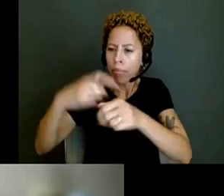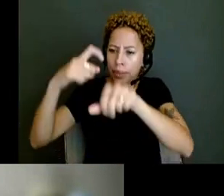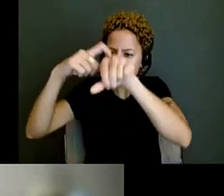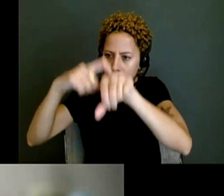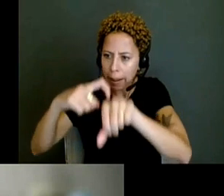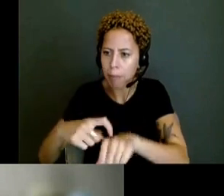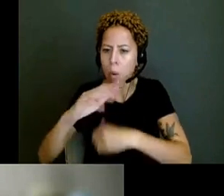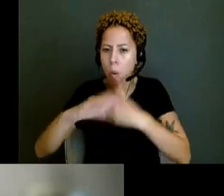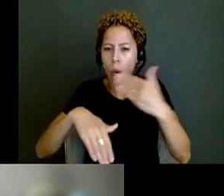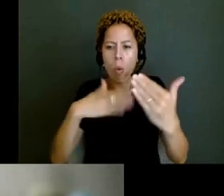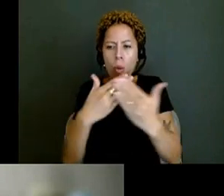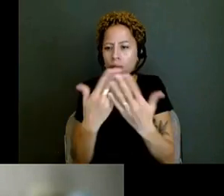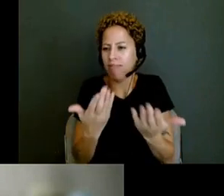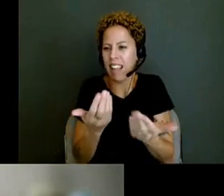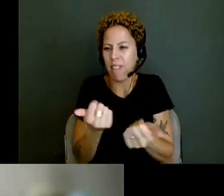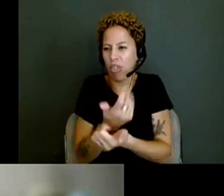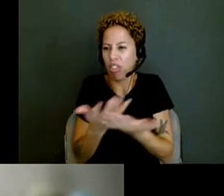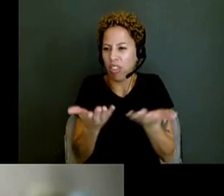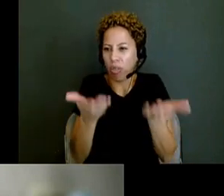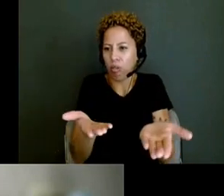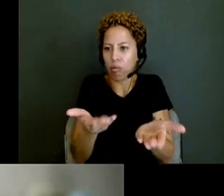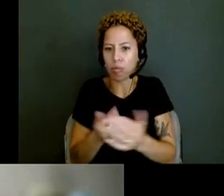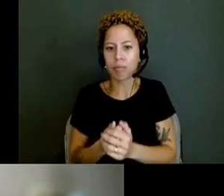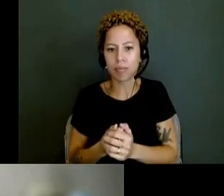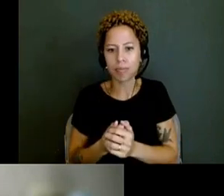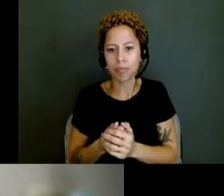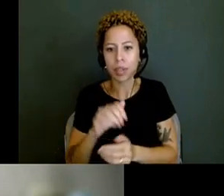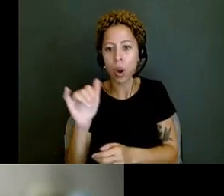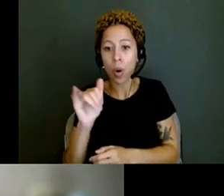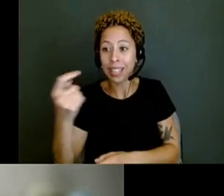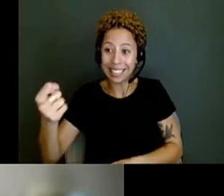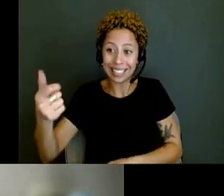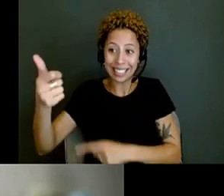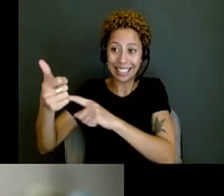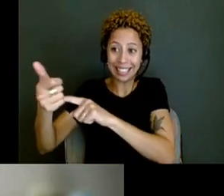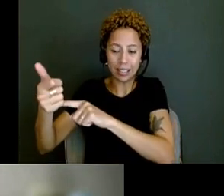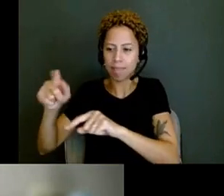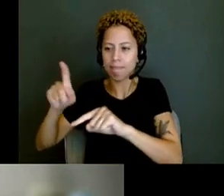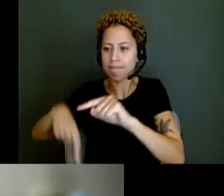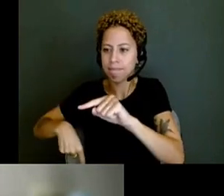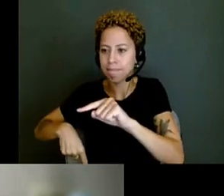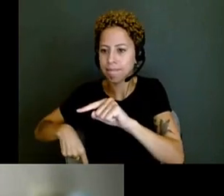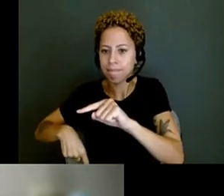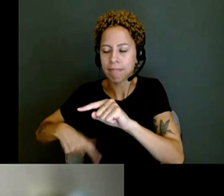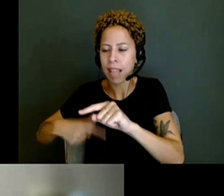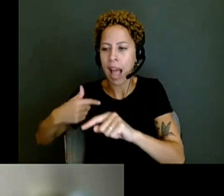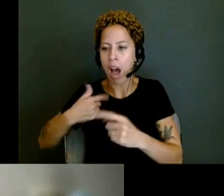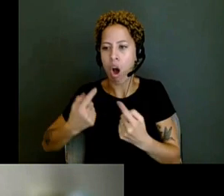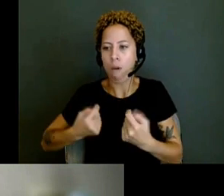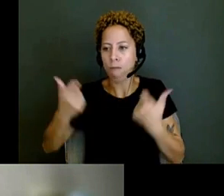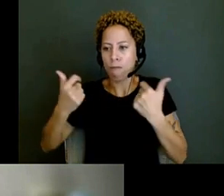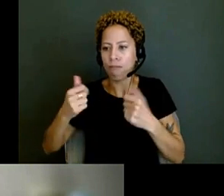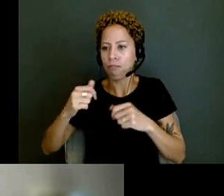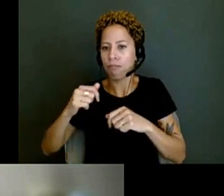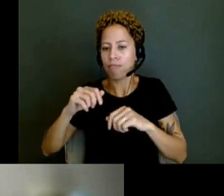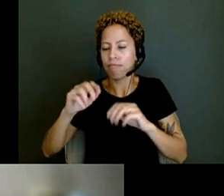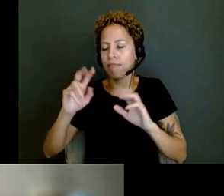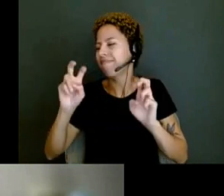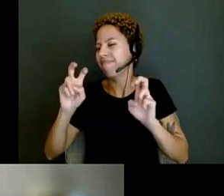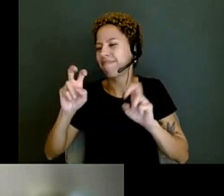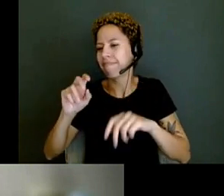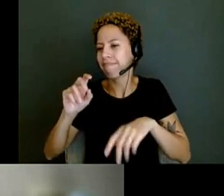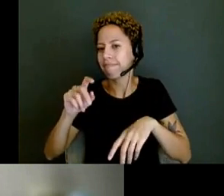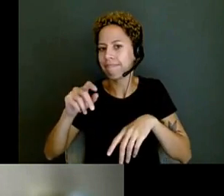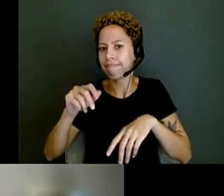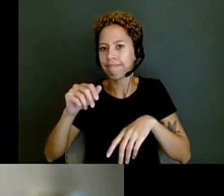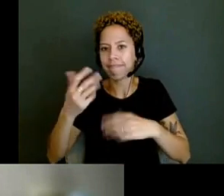so forth. You also notice there's nothing here in the delete column, and that's because, again, I've disabled the ability to delete conversations